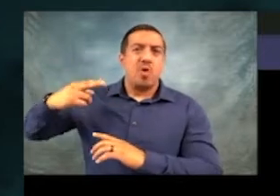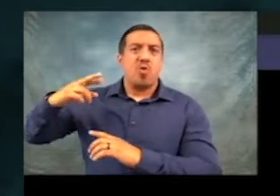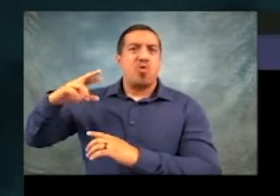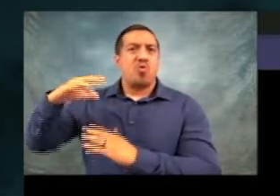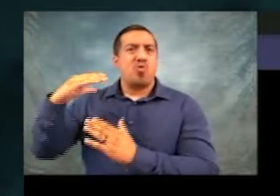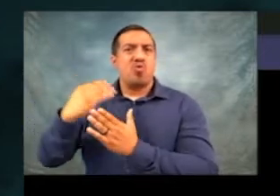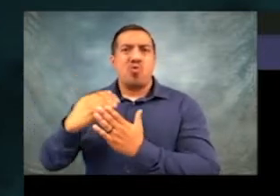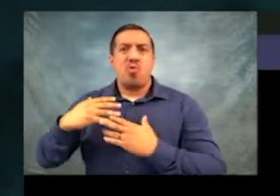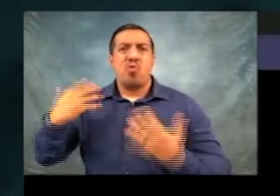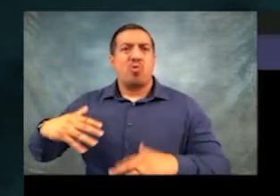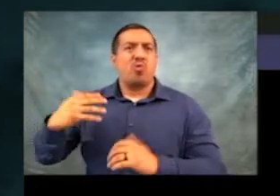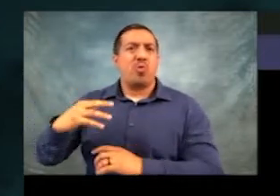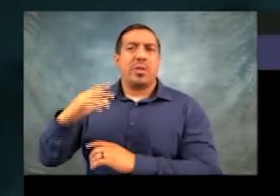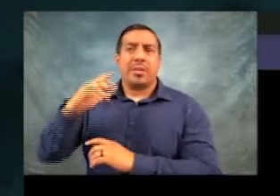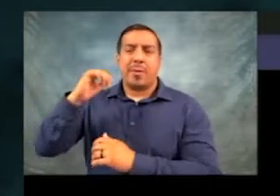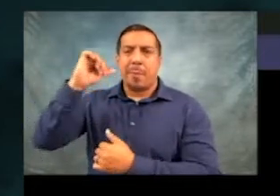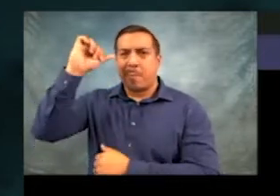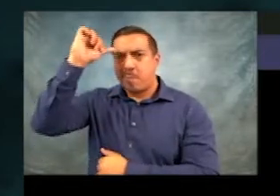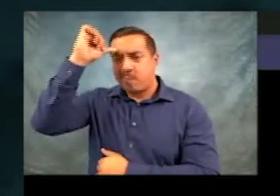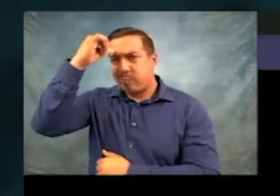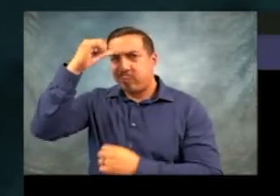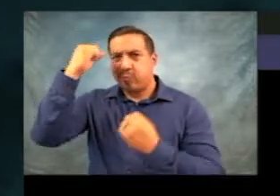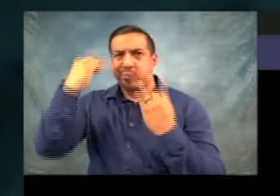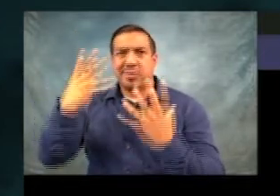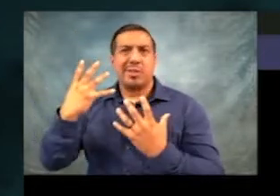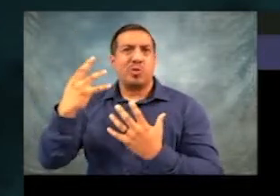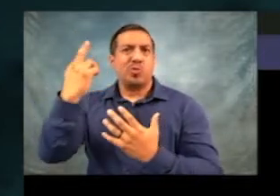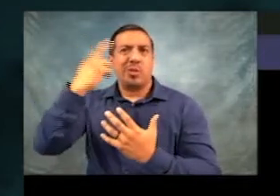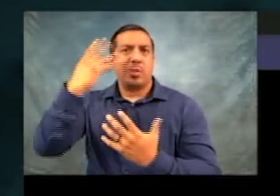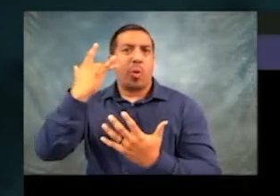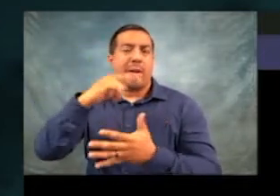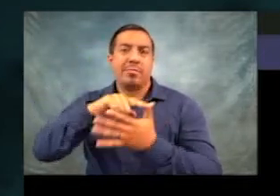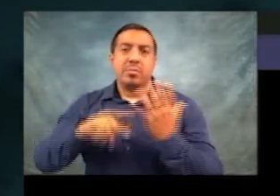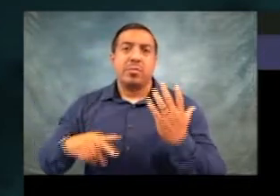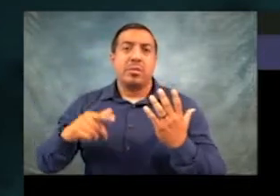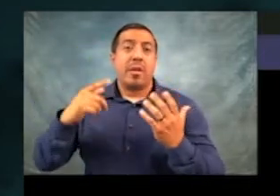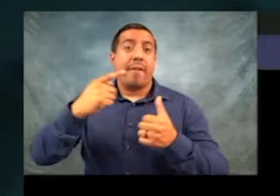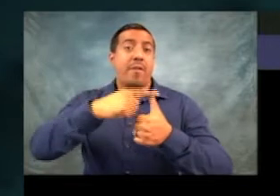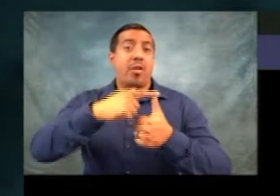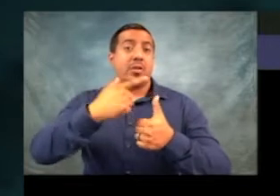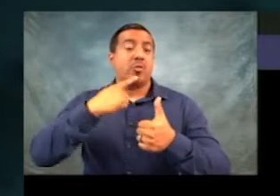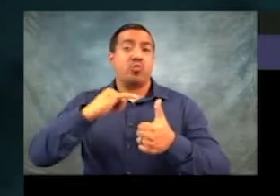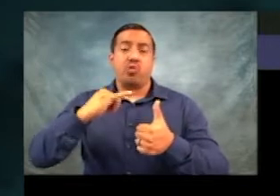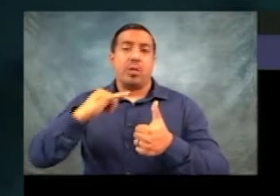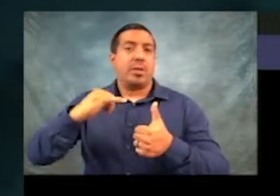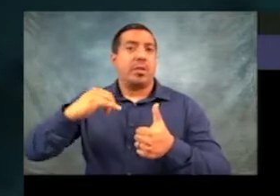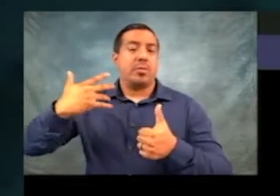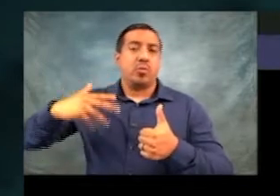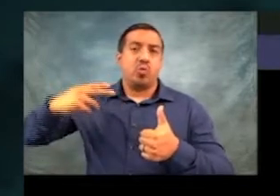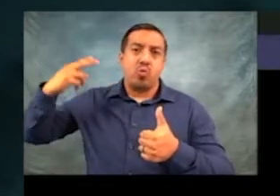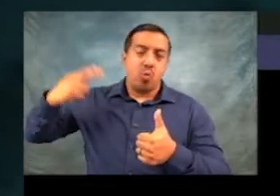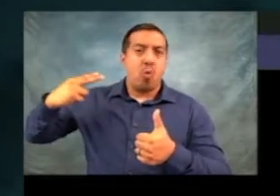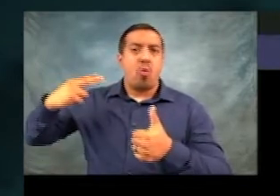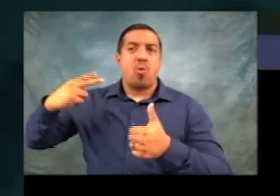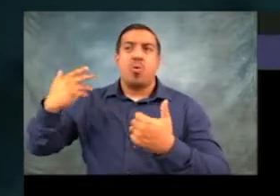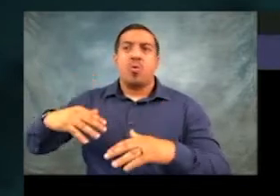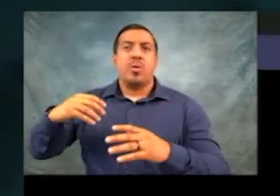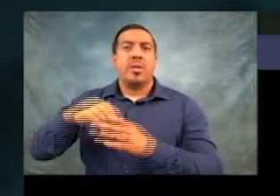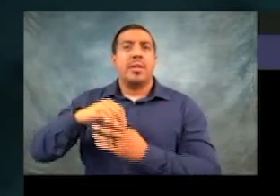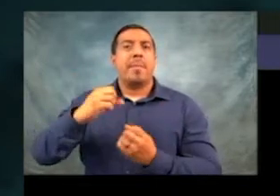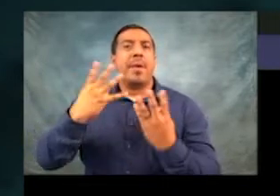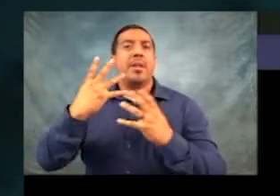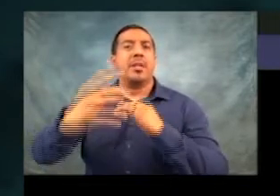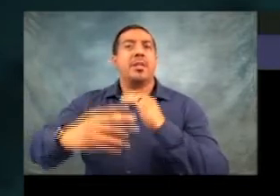was such a memorable season for so many reasons. First and foremost, it was record-breaking from the sheer number